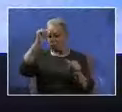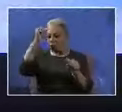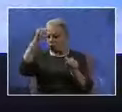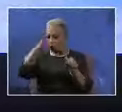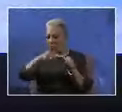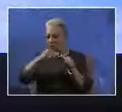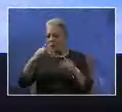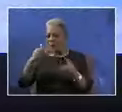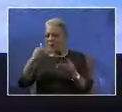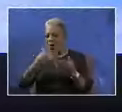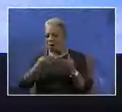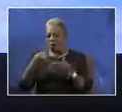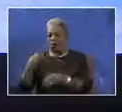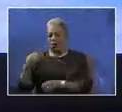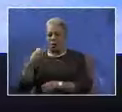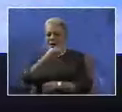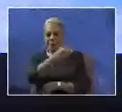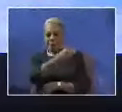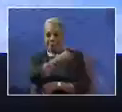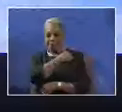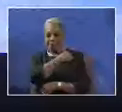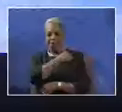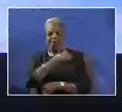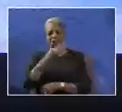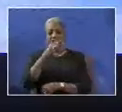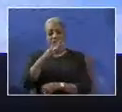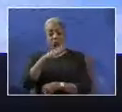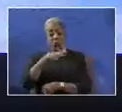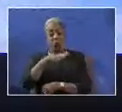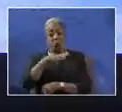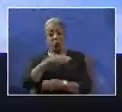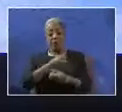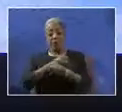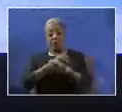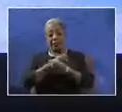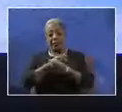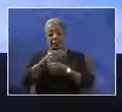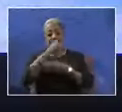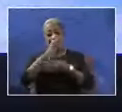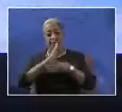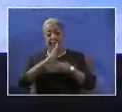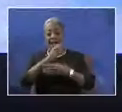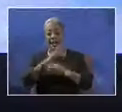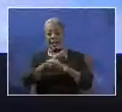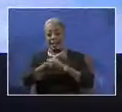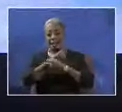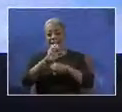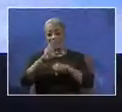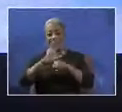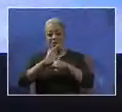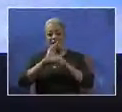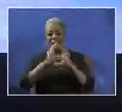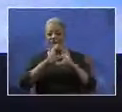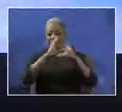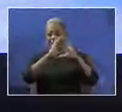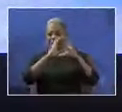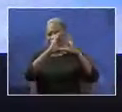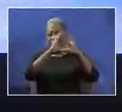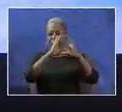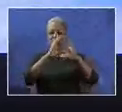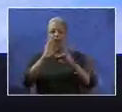good members, a loving woman who loves God, loves her church, a committed wife, Sister Sheila